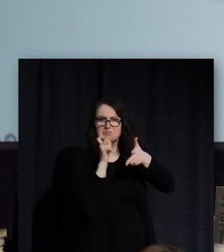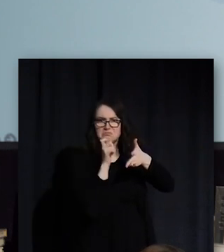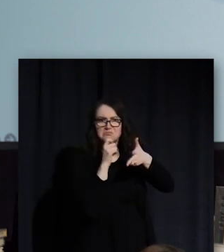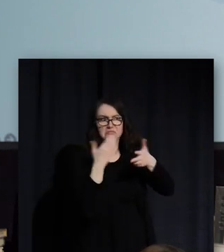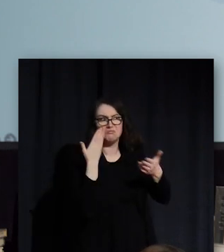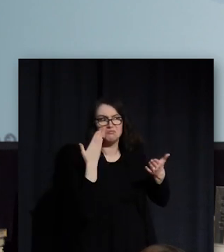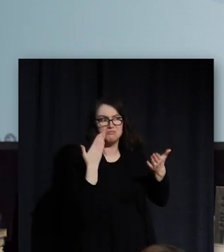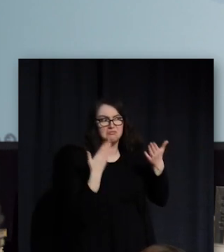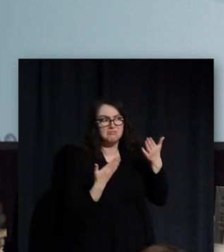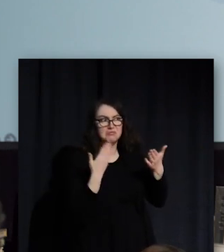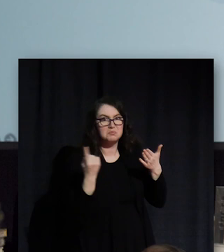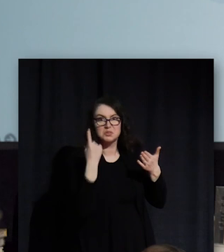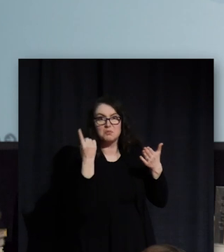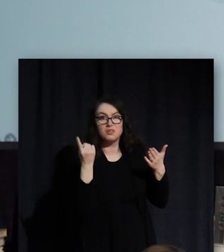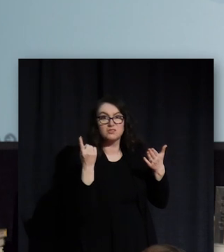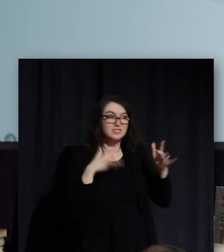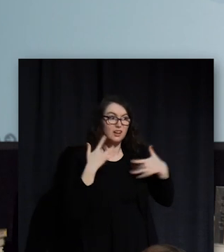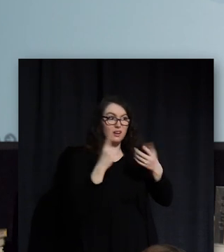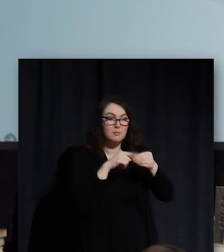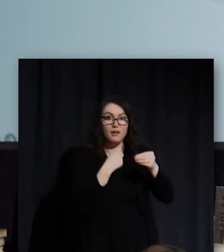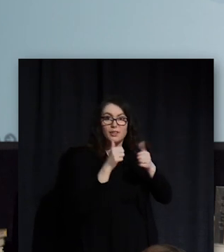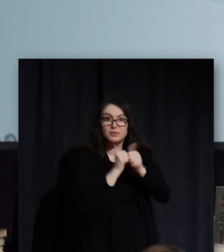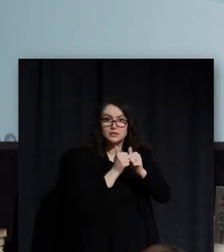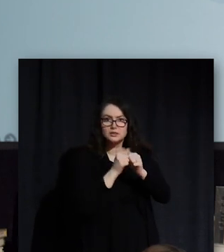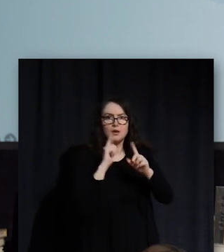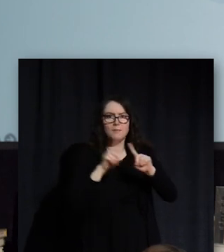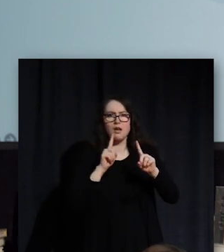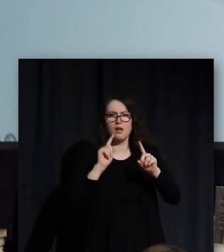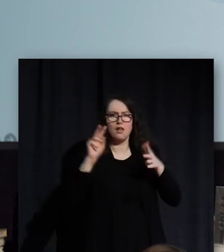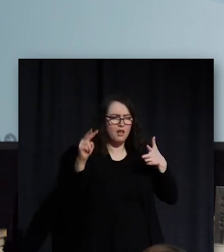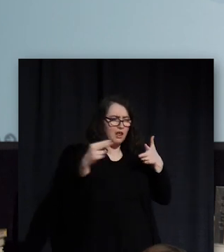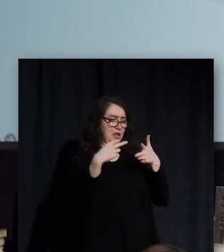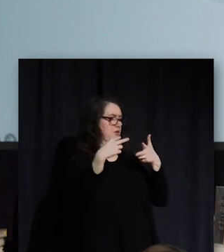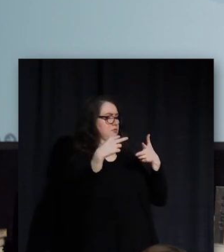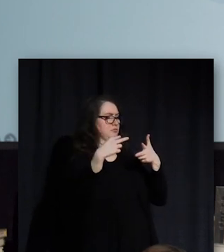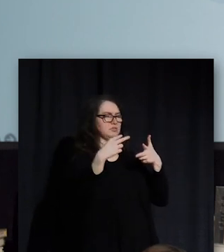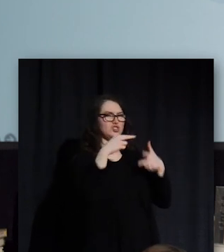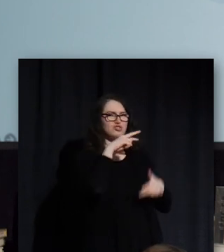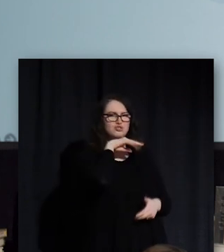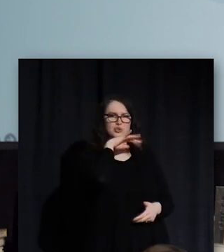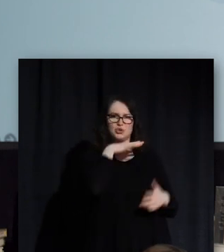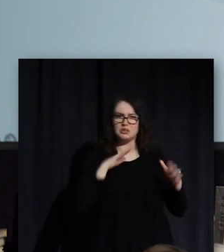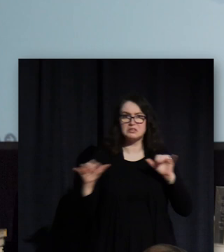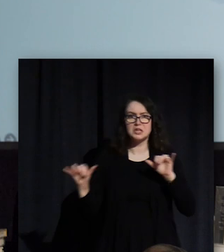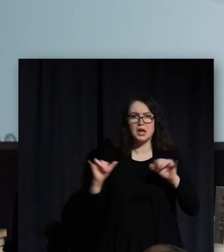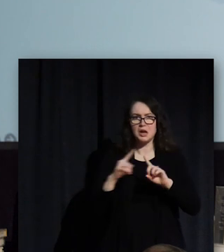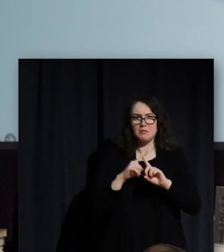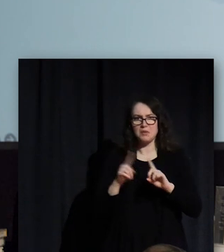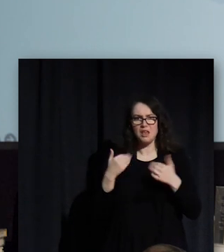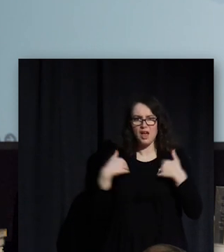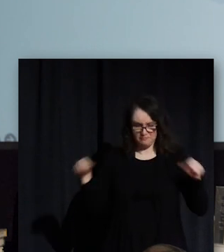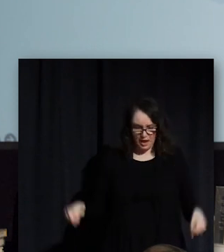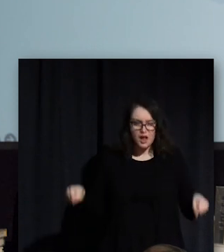maybe he's a fan of the race, but I look over at him, and he's dirty like me, and he has all these bags on his bike, but he doesn't say anything.